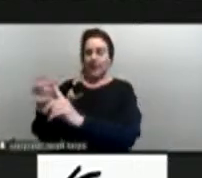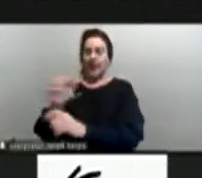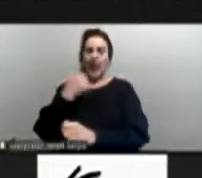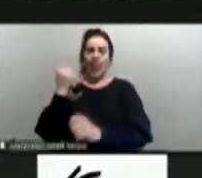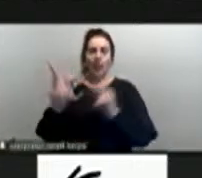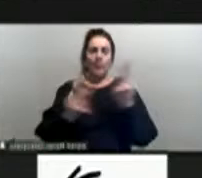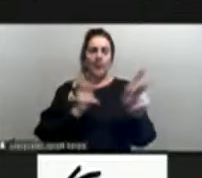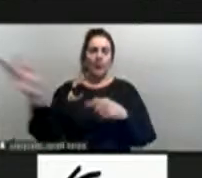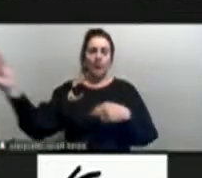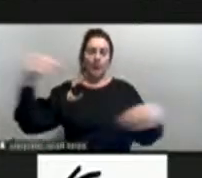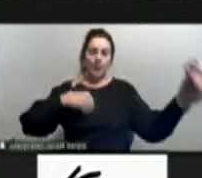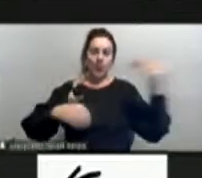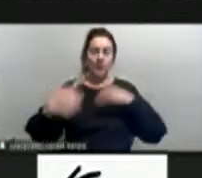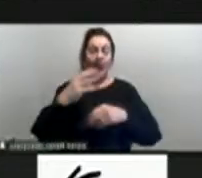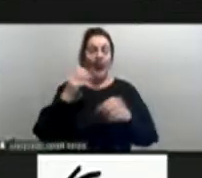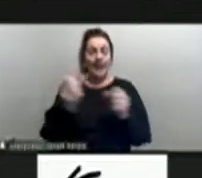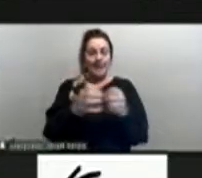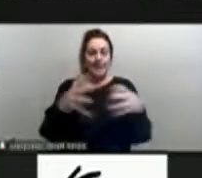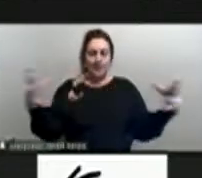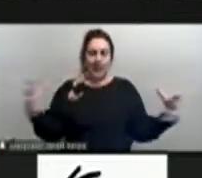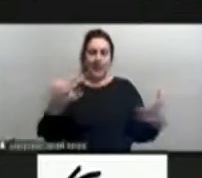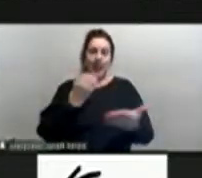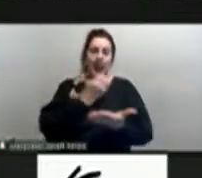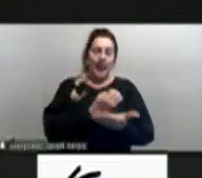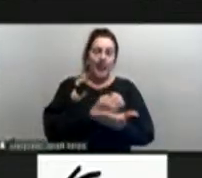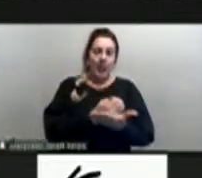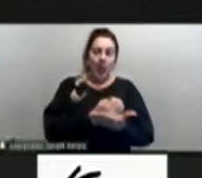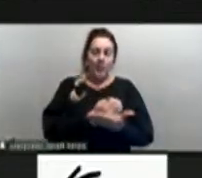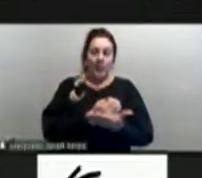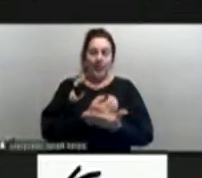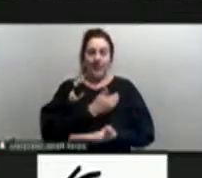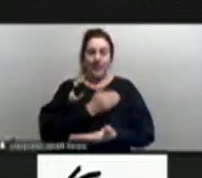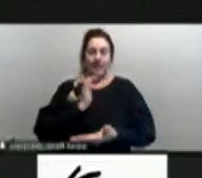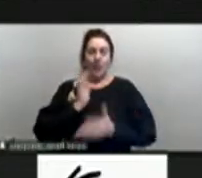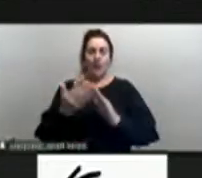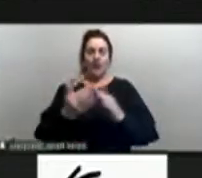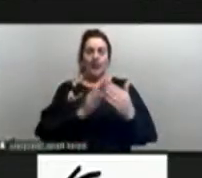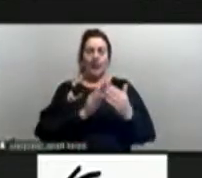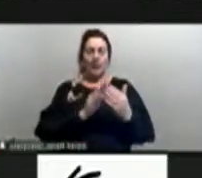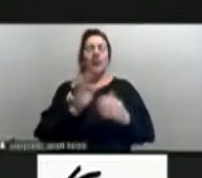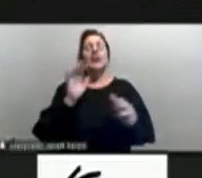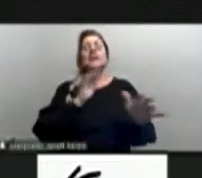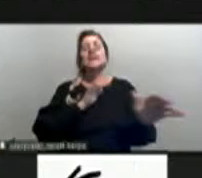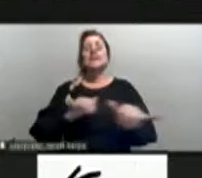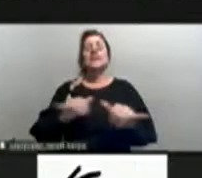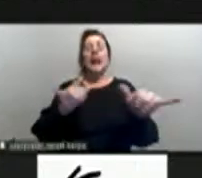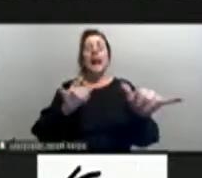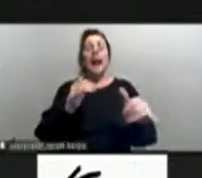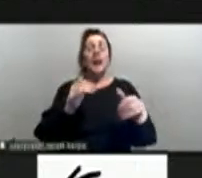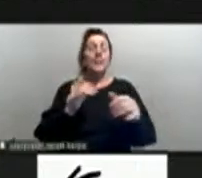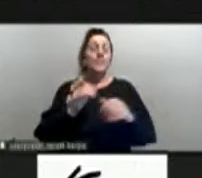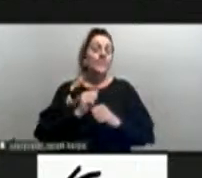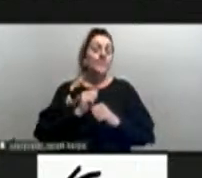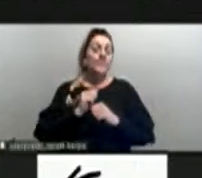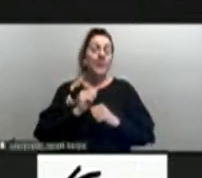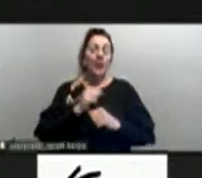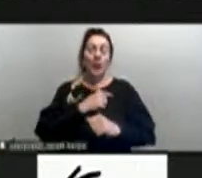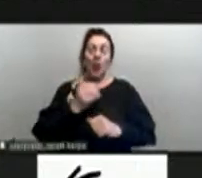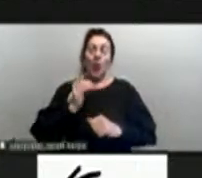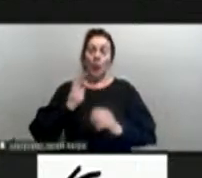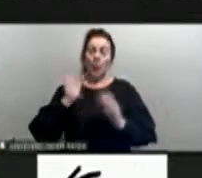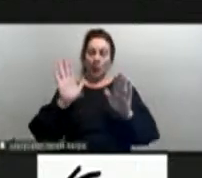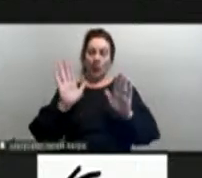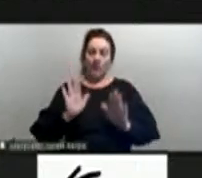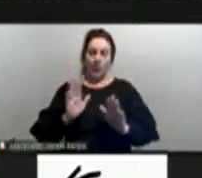thereby expanding the economic and industrial footprint of our county. In that same vein, the programming created and administered by our wonderful Parks Director, Maria Nardi,